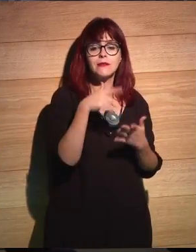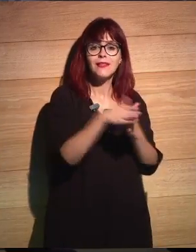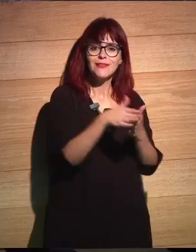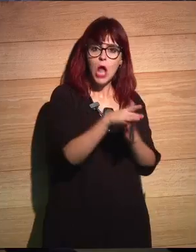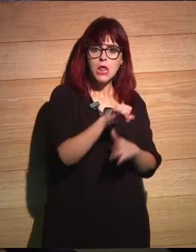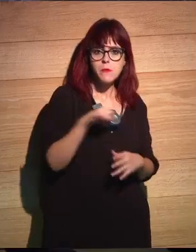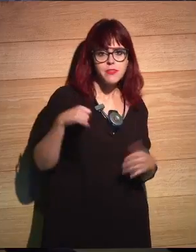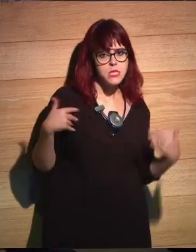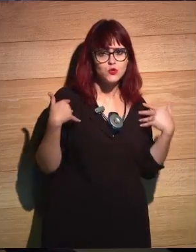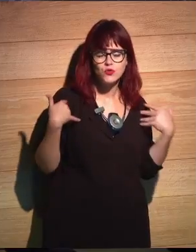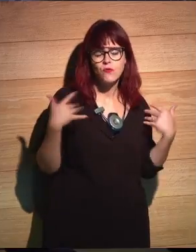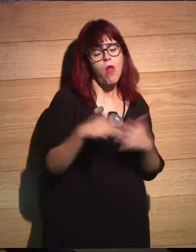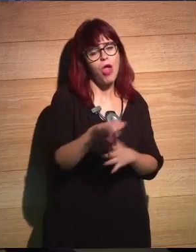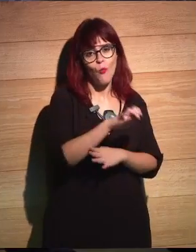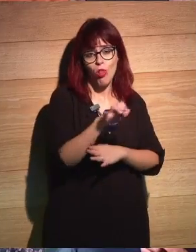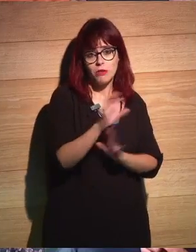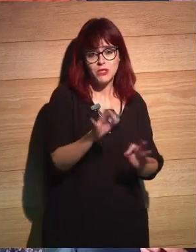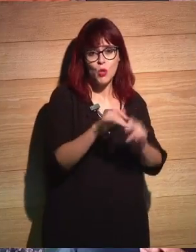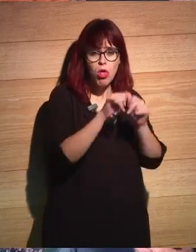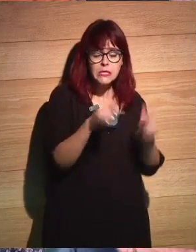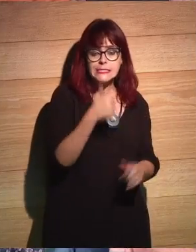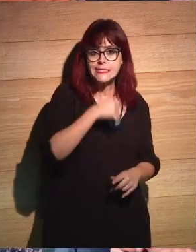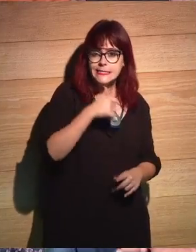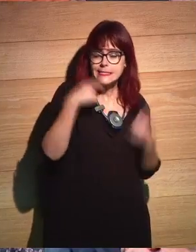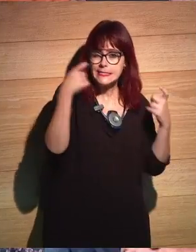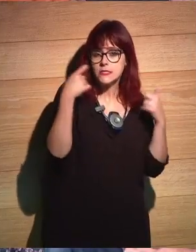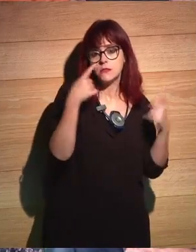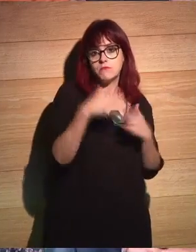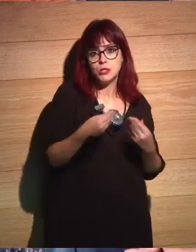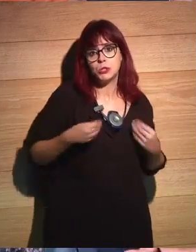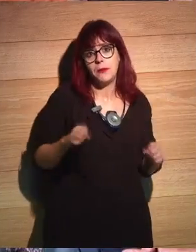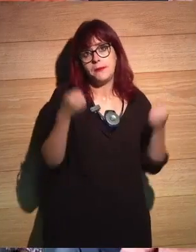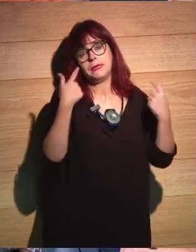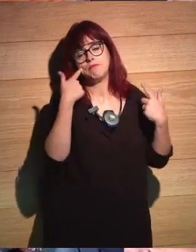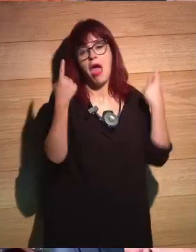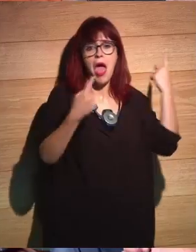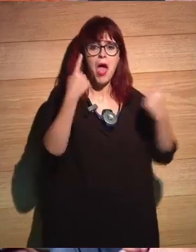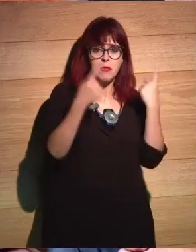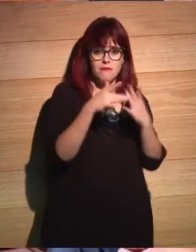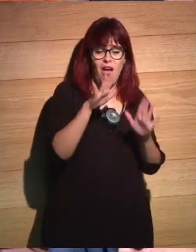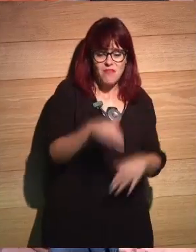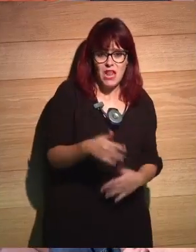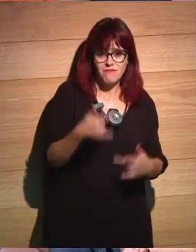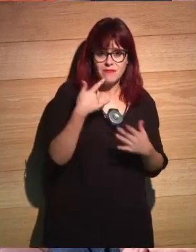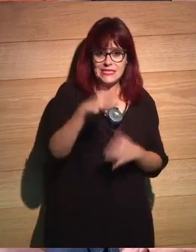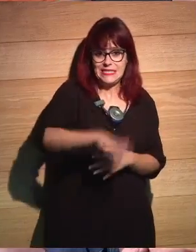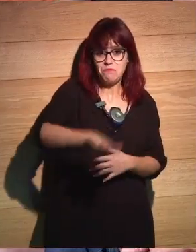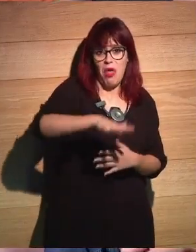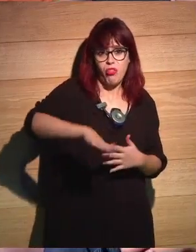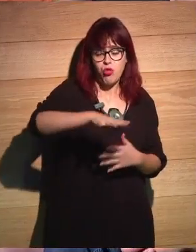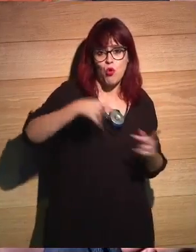So independent publishers suffer a lot in Ecuador. They can come